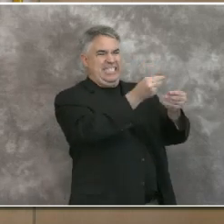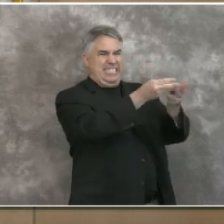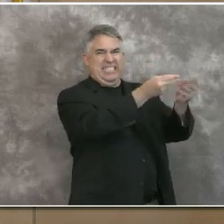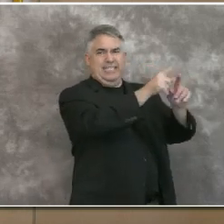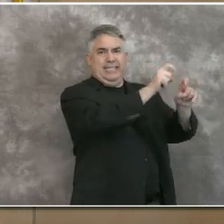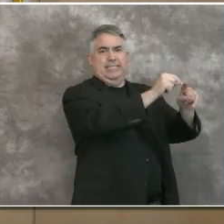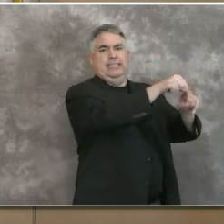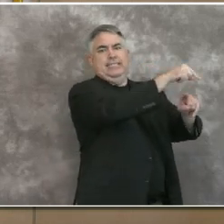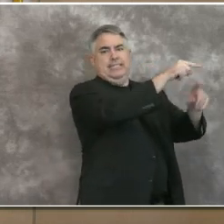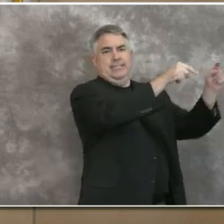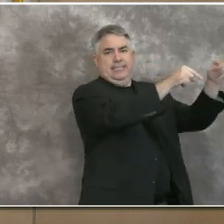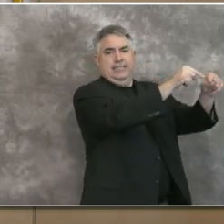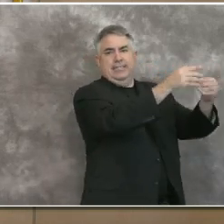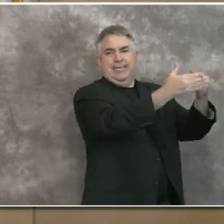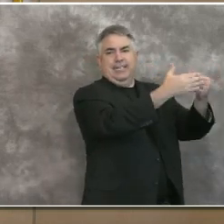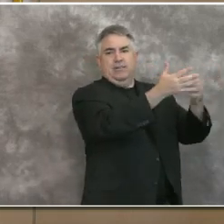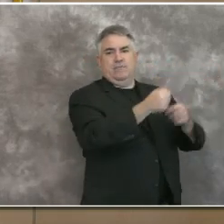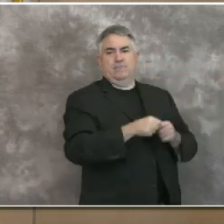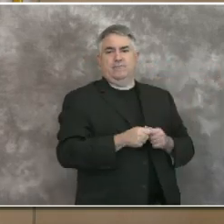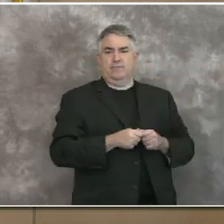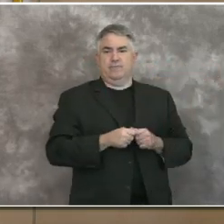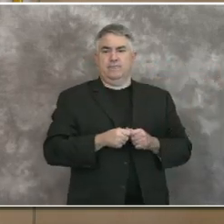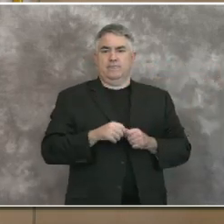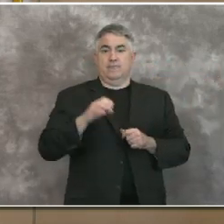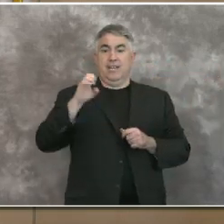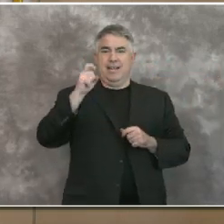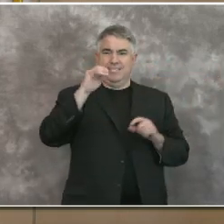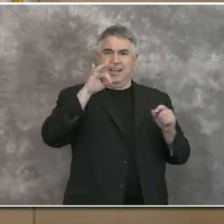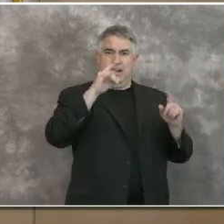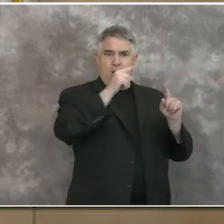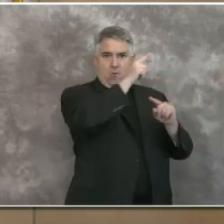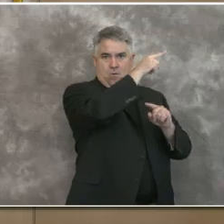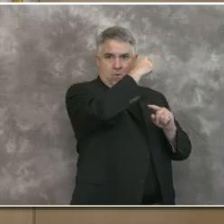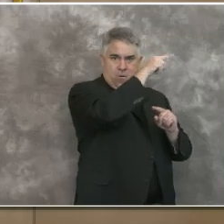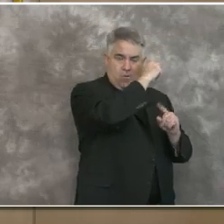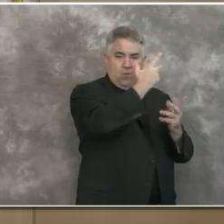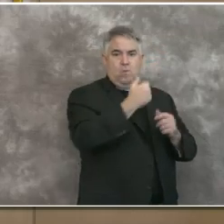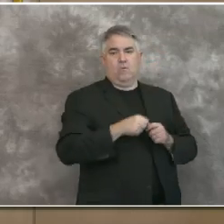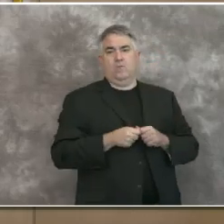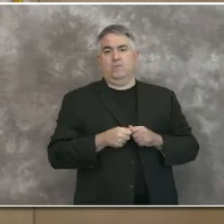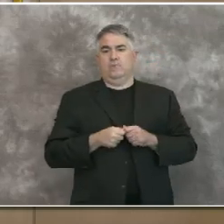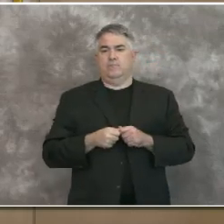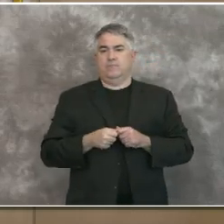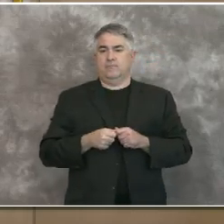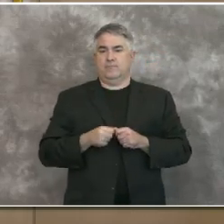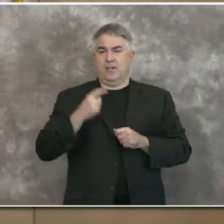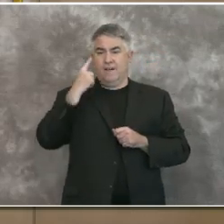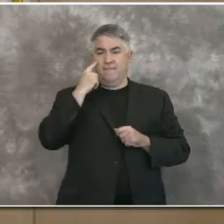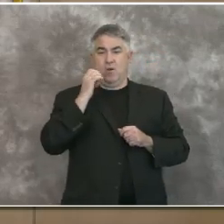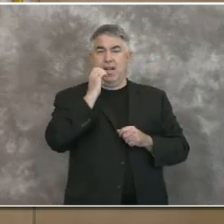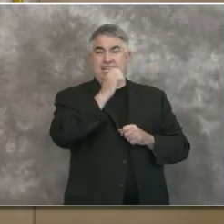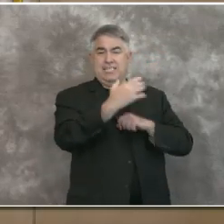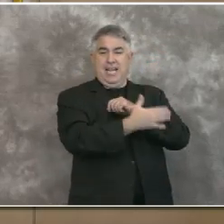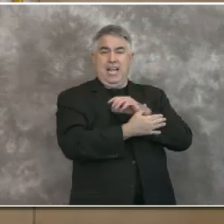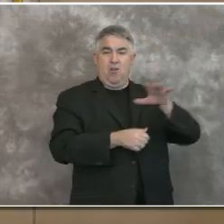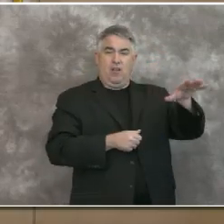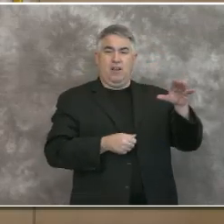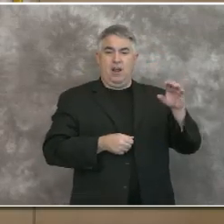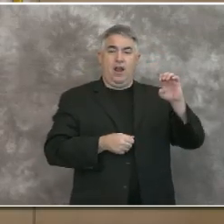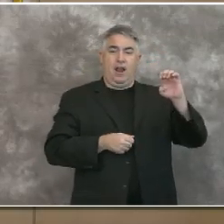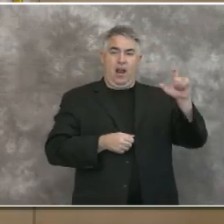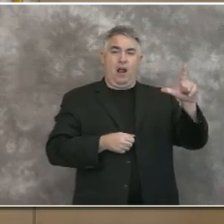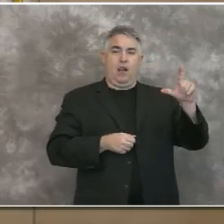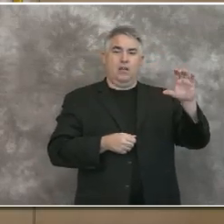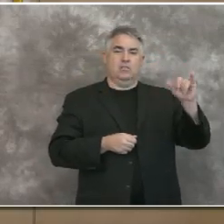the North Inland area is Escondido. And then for East County, it's El Cajon. But we have to far exceed